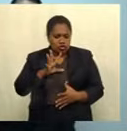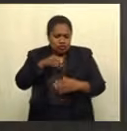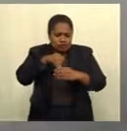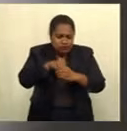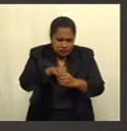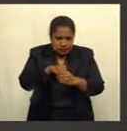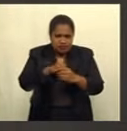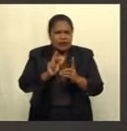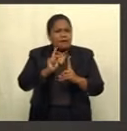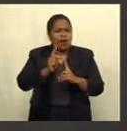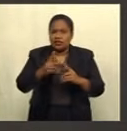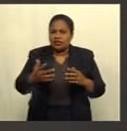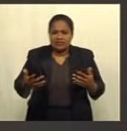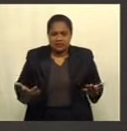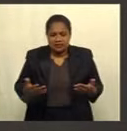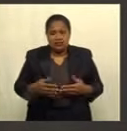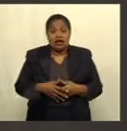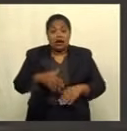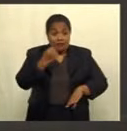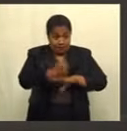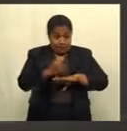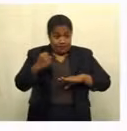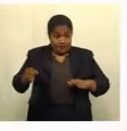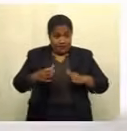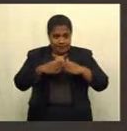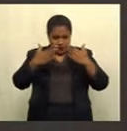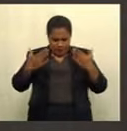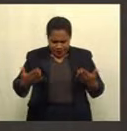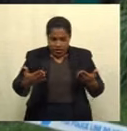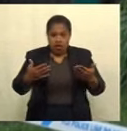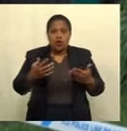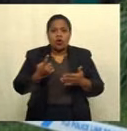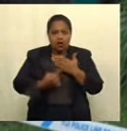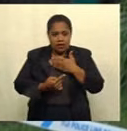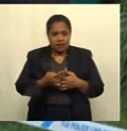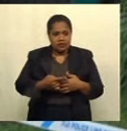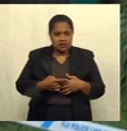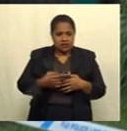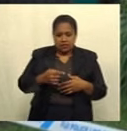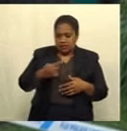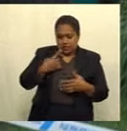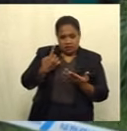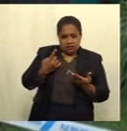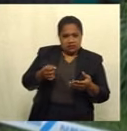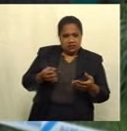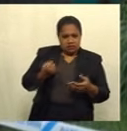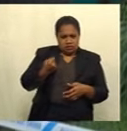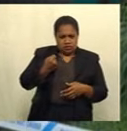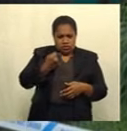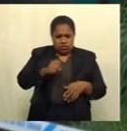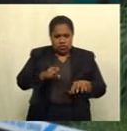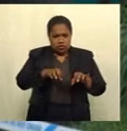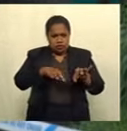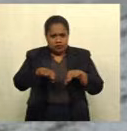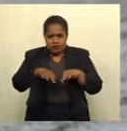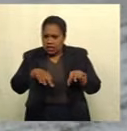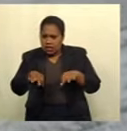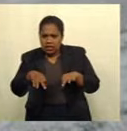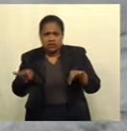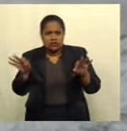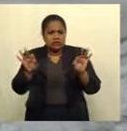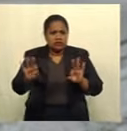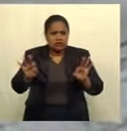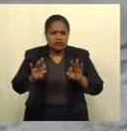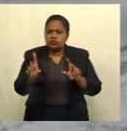politics. The government has come under fire with claims that there is no plan and that not enough is being done to help average